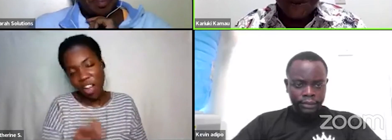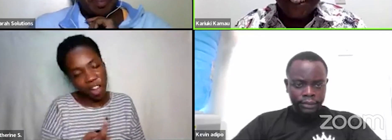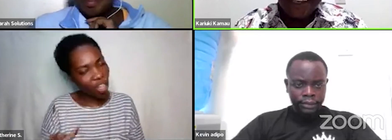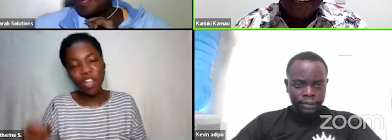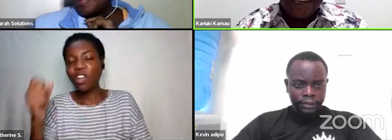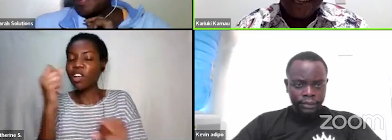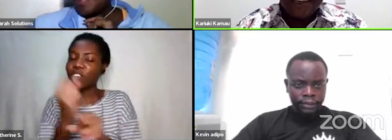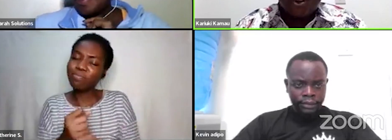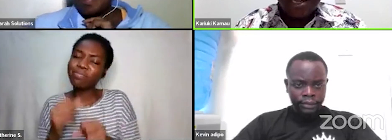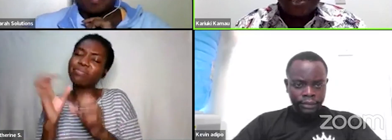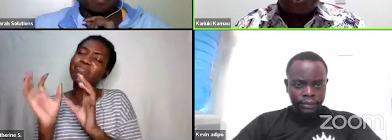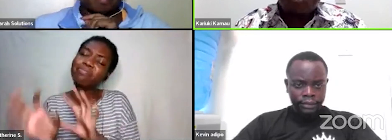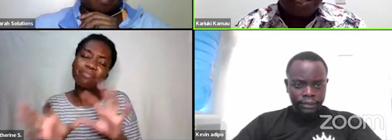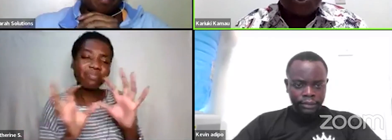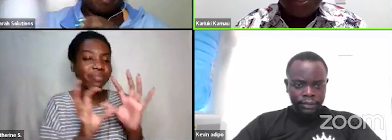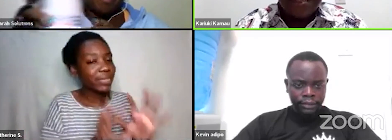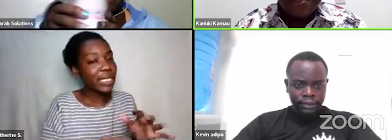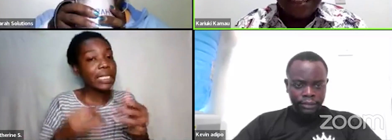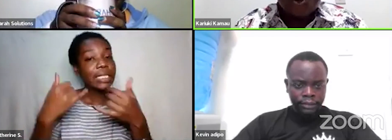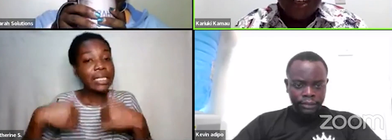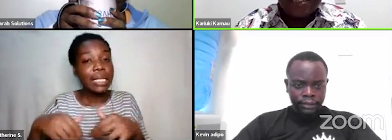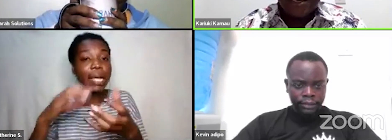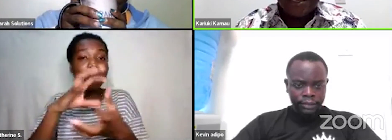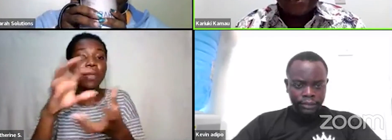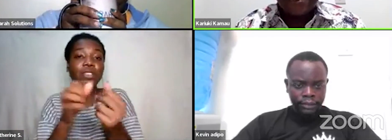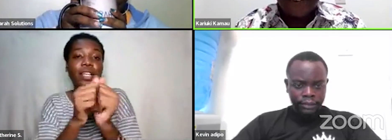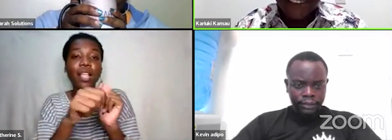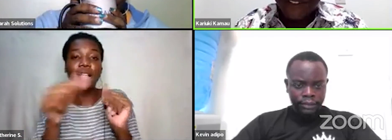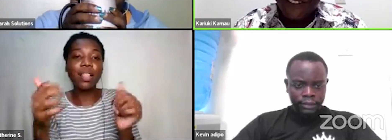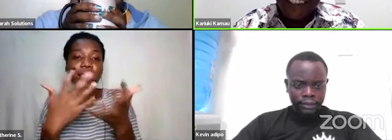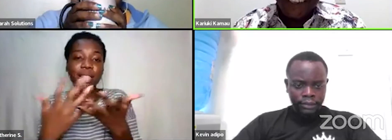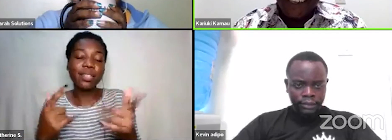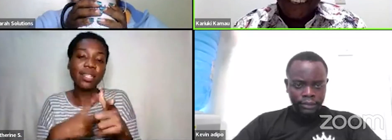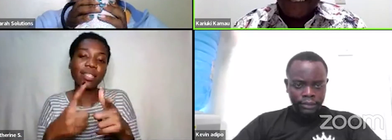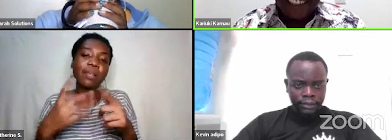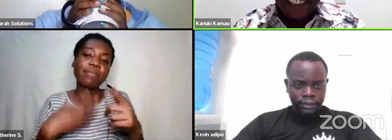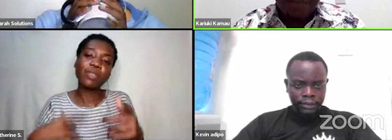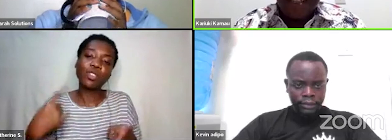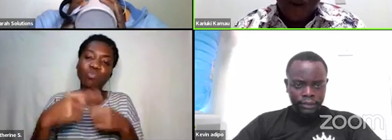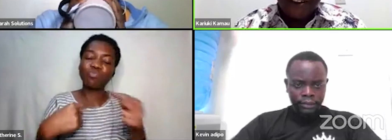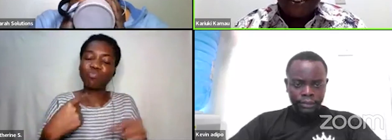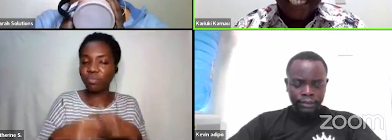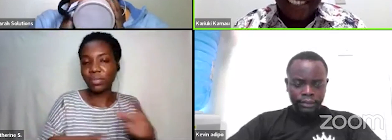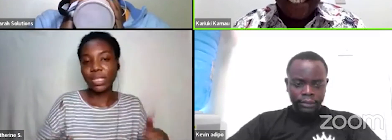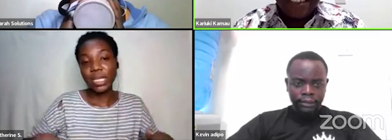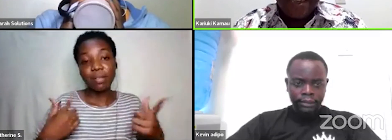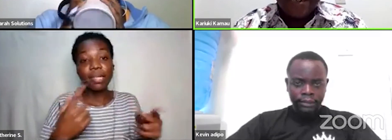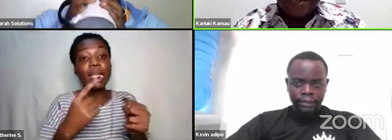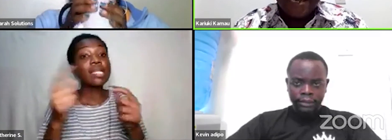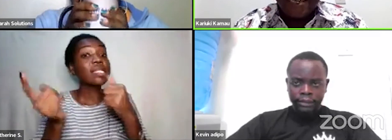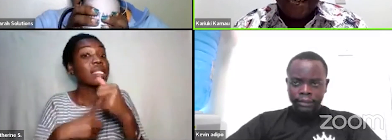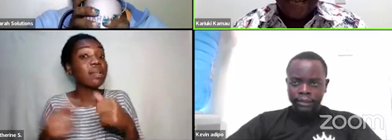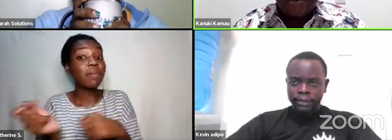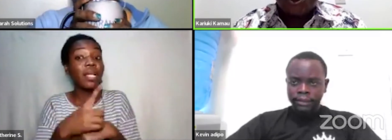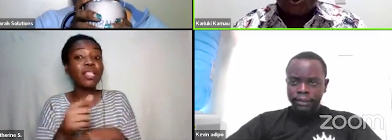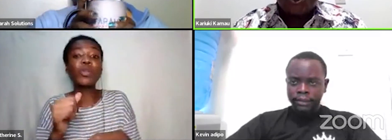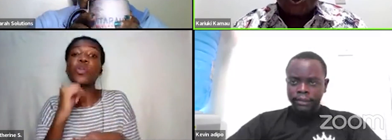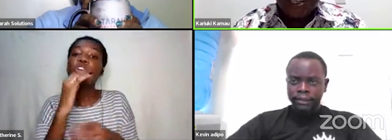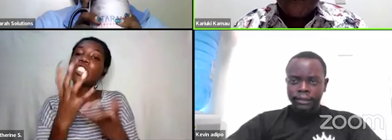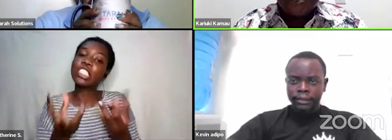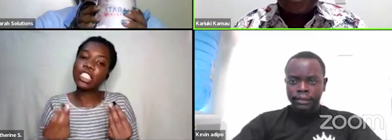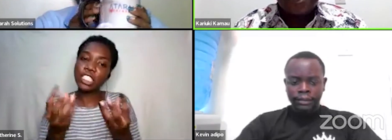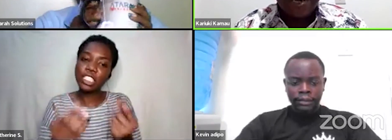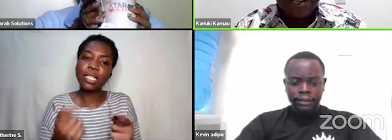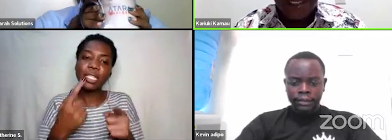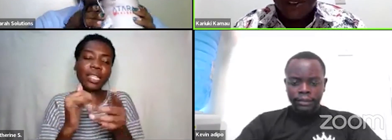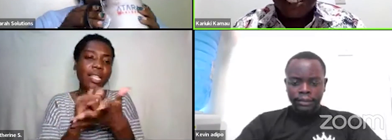hustle alone, trying to mix with other things so that I can survive. The 6 months were not easy. And I used to